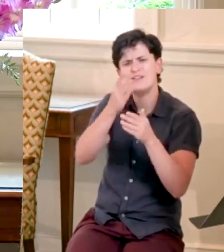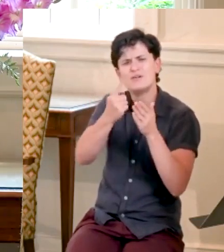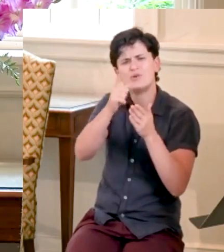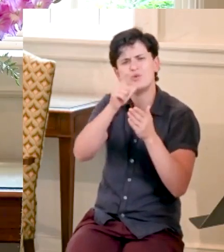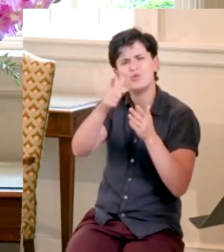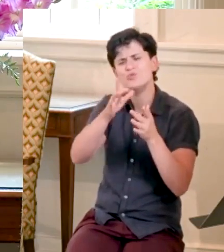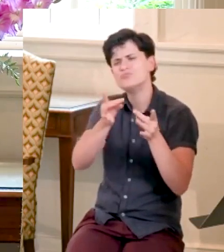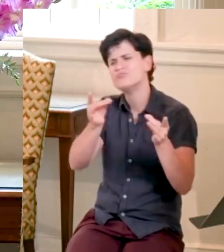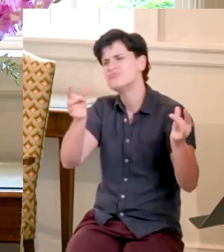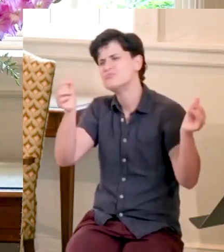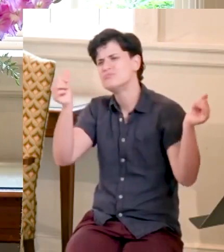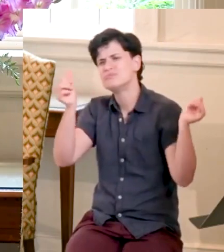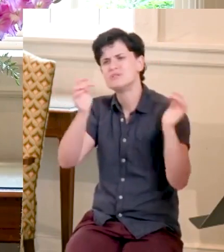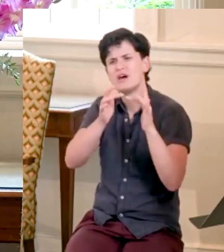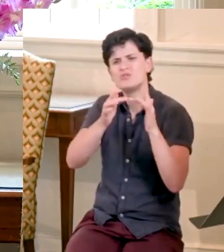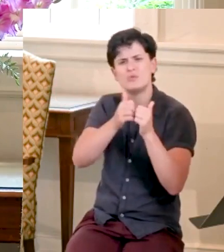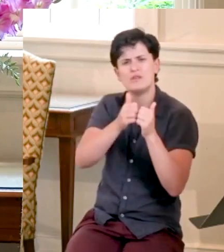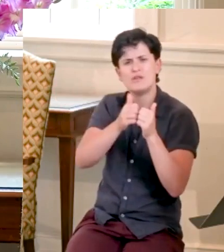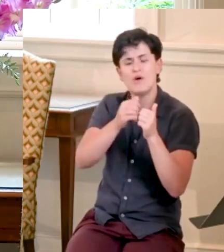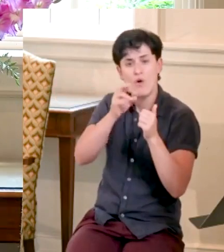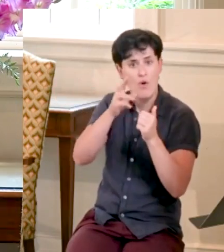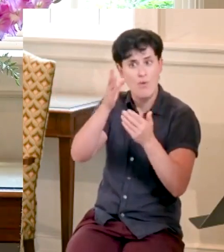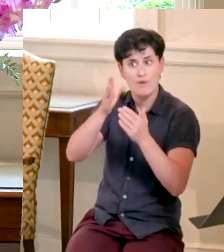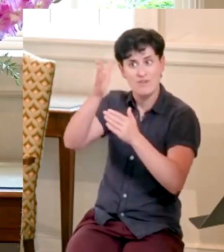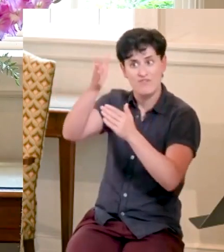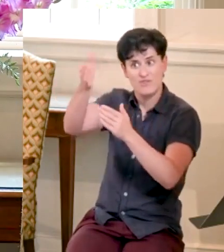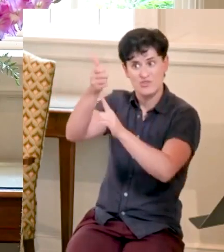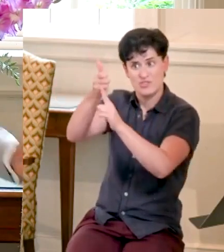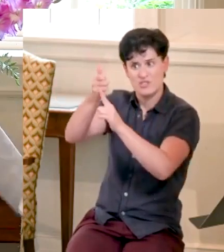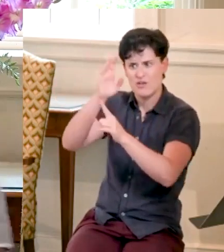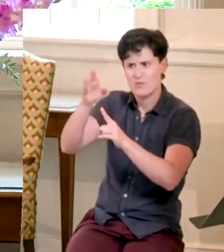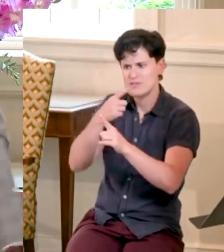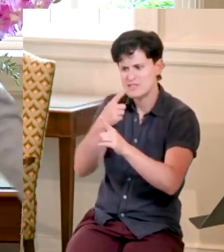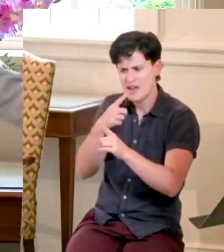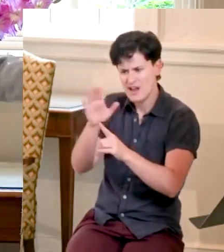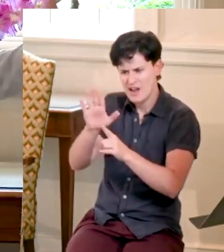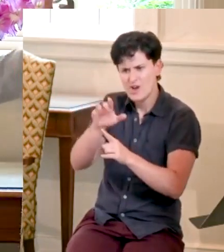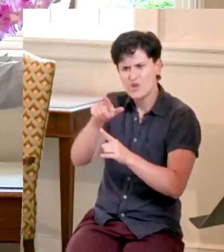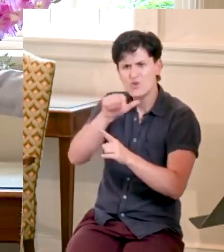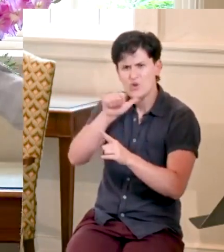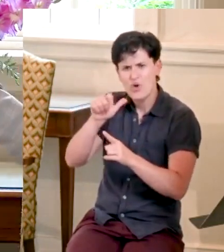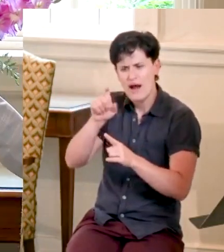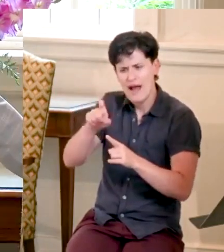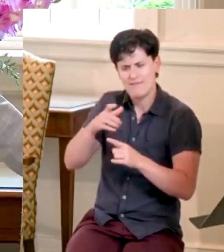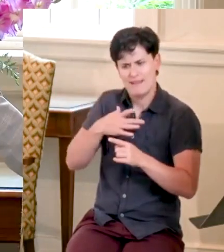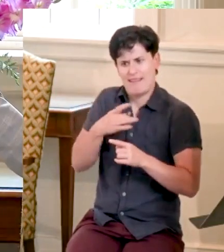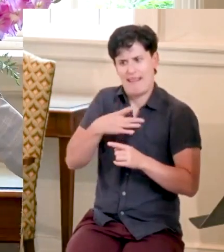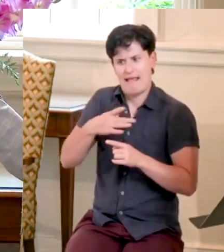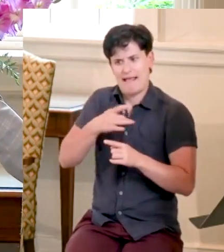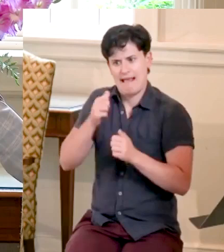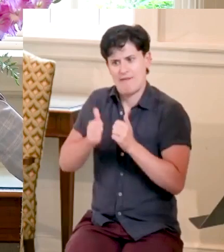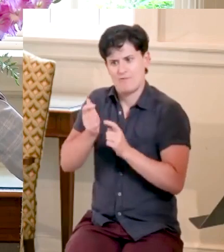with? Or maybe they just say, you don't have to like every moment, just don't miss it.